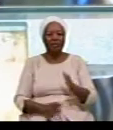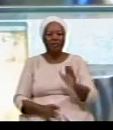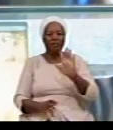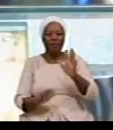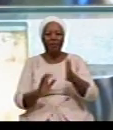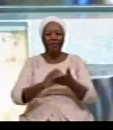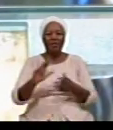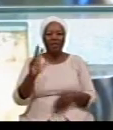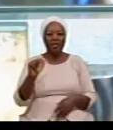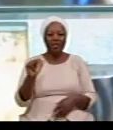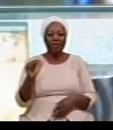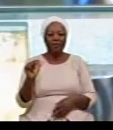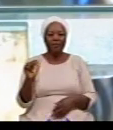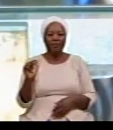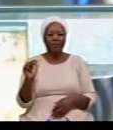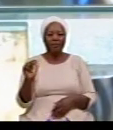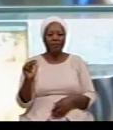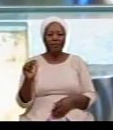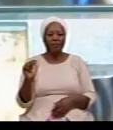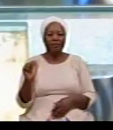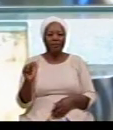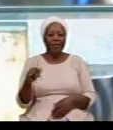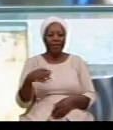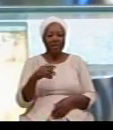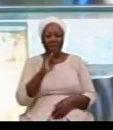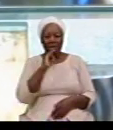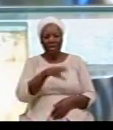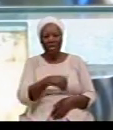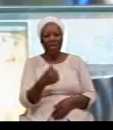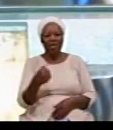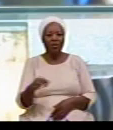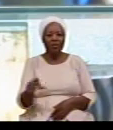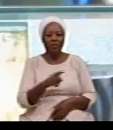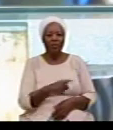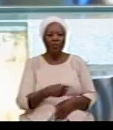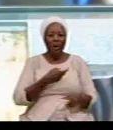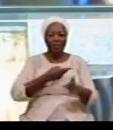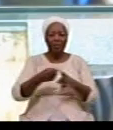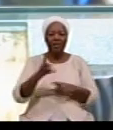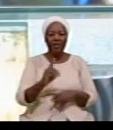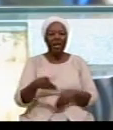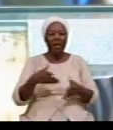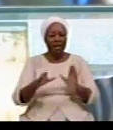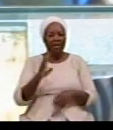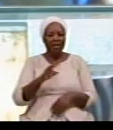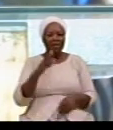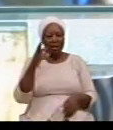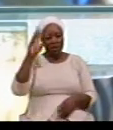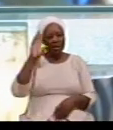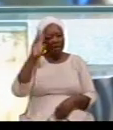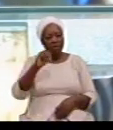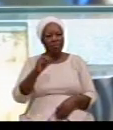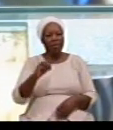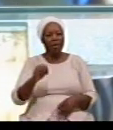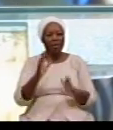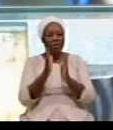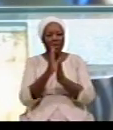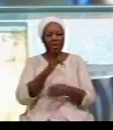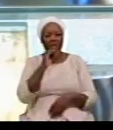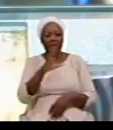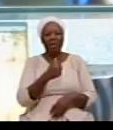verse 13. Is any among you afflicted? Let him pray. Is any